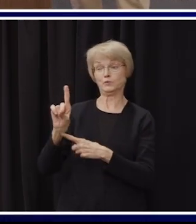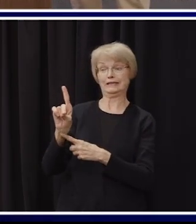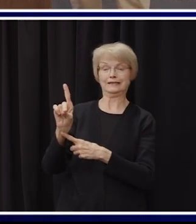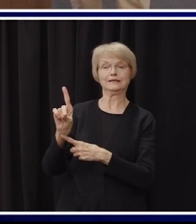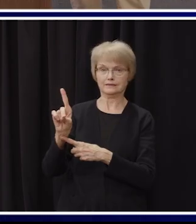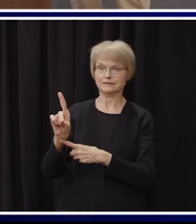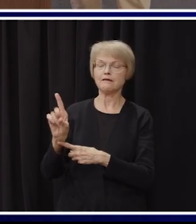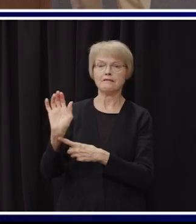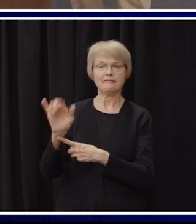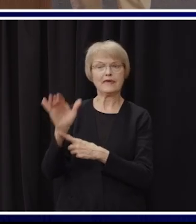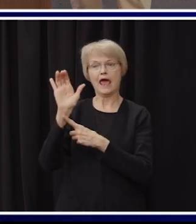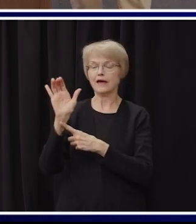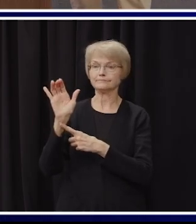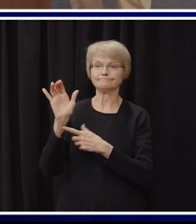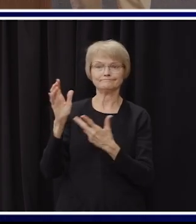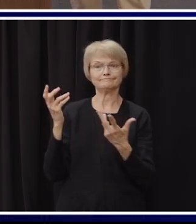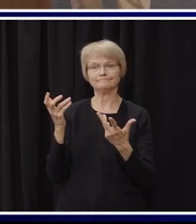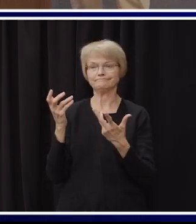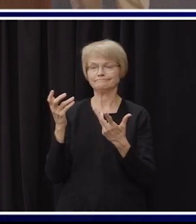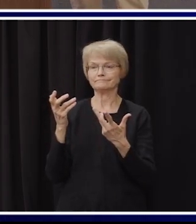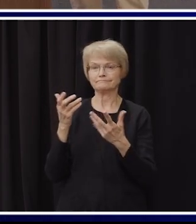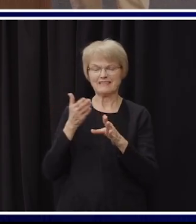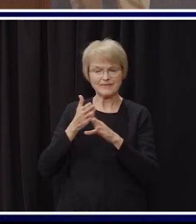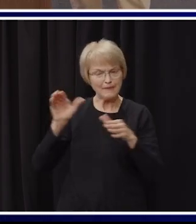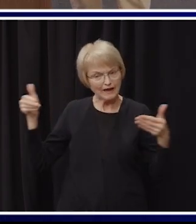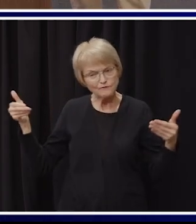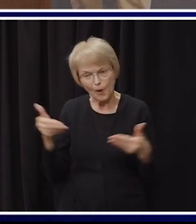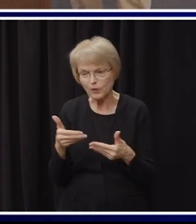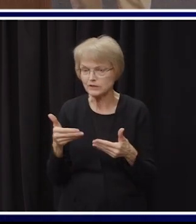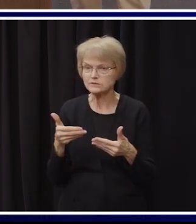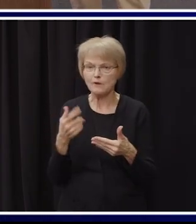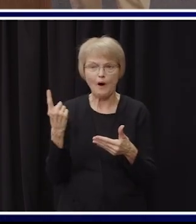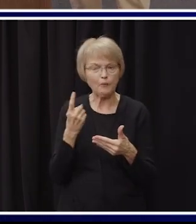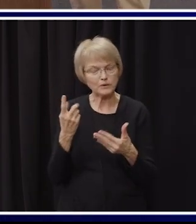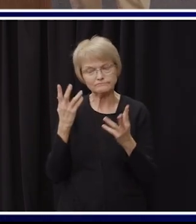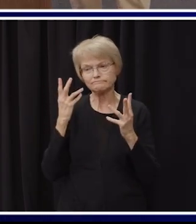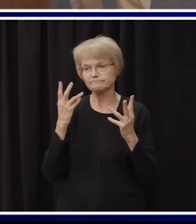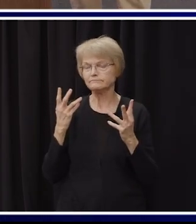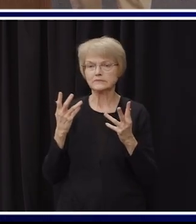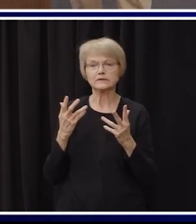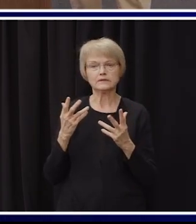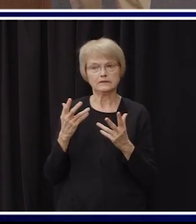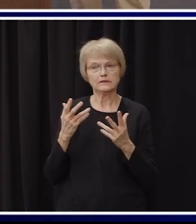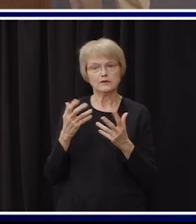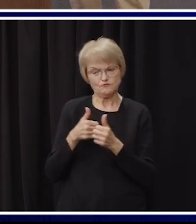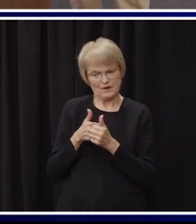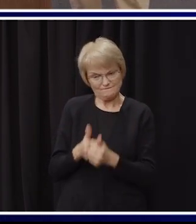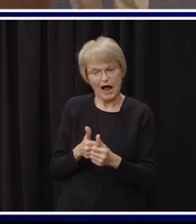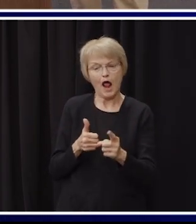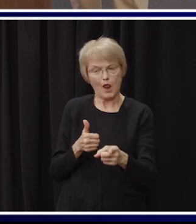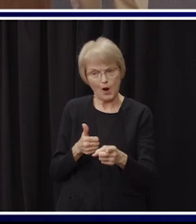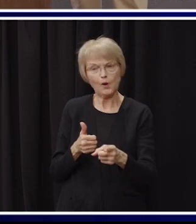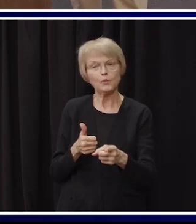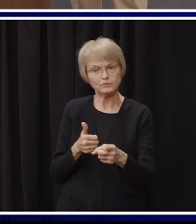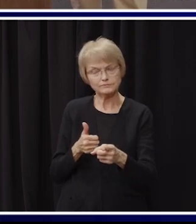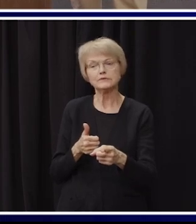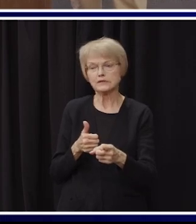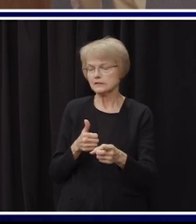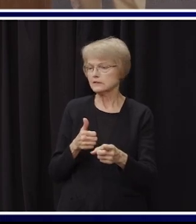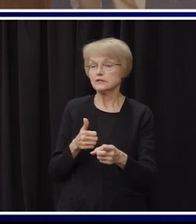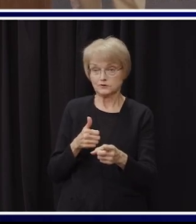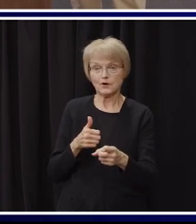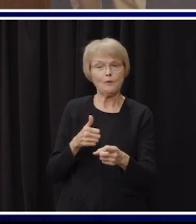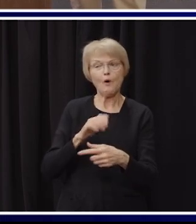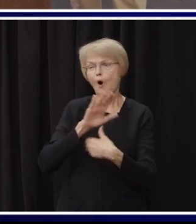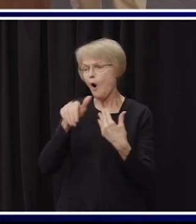is basically the main focus of what we do. It is the criteria for what we use to design all of our